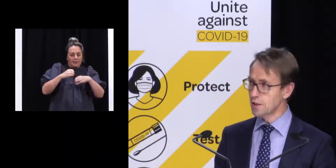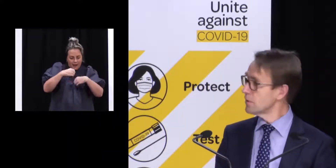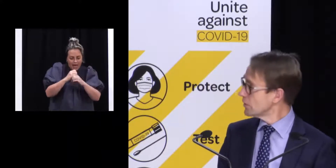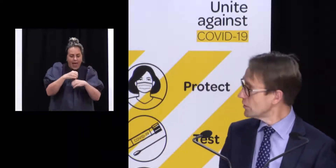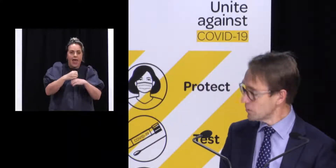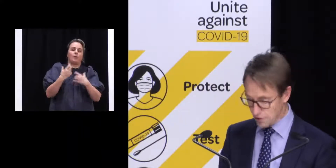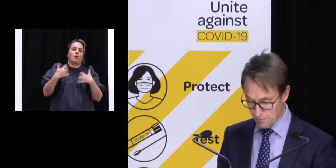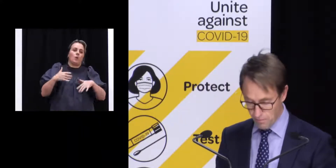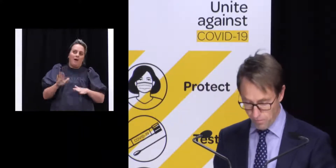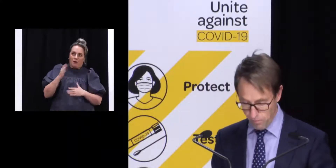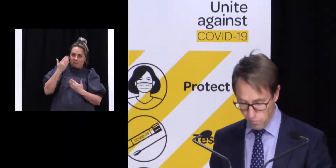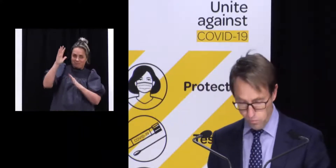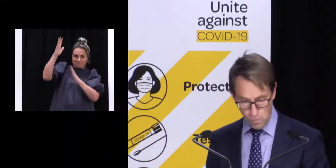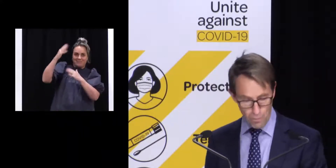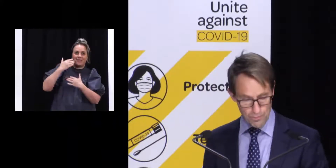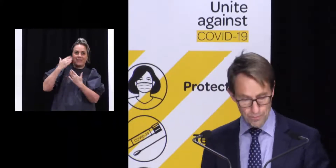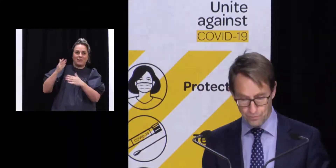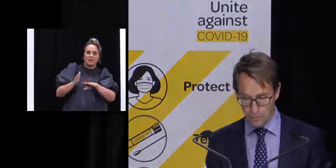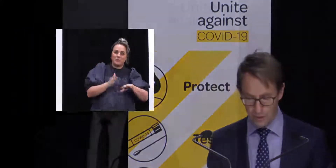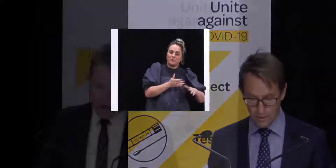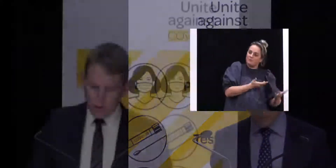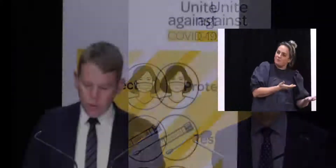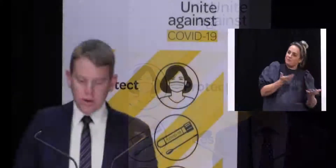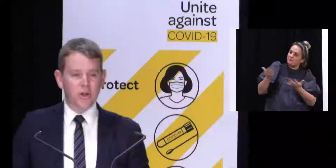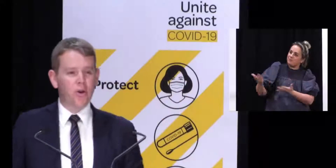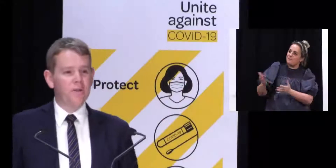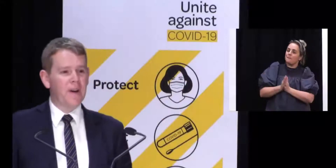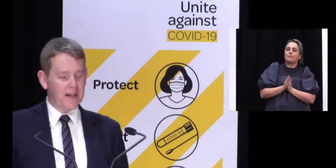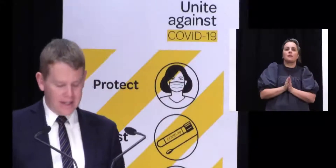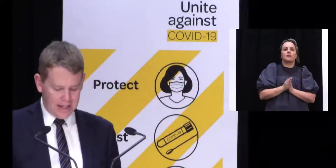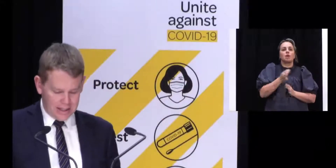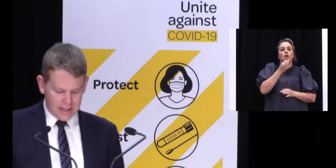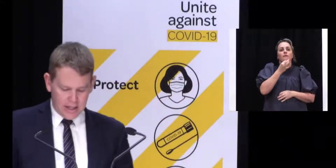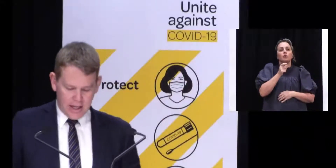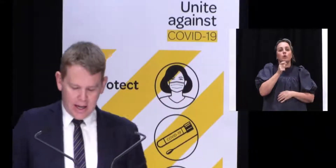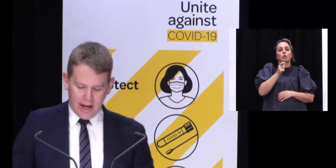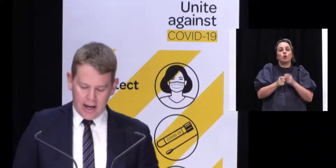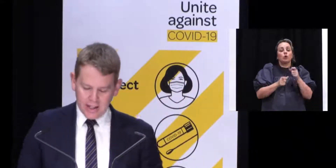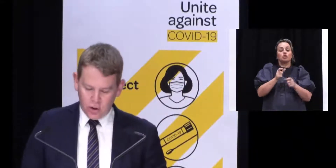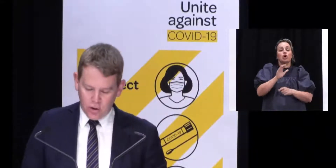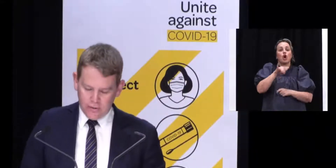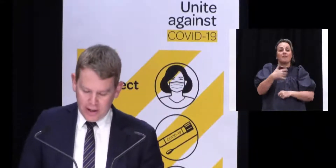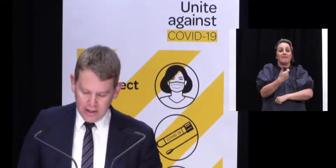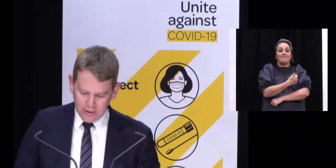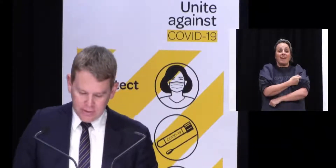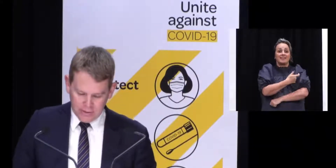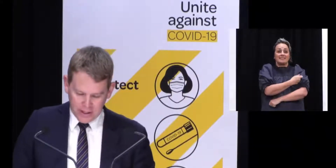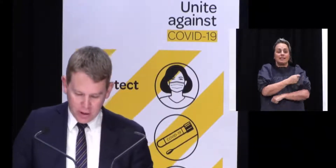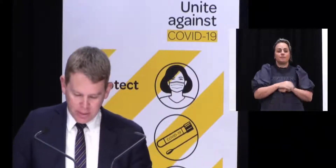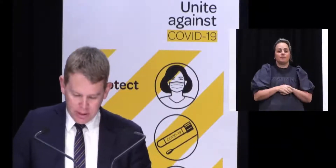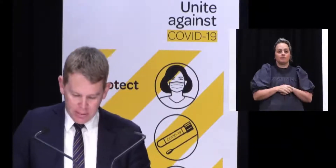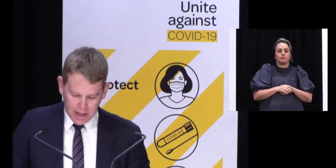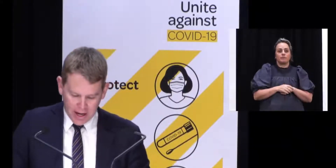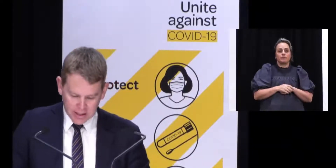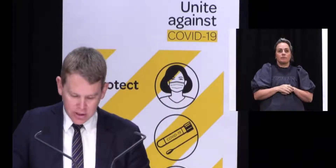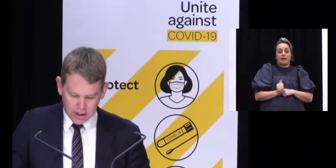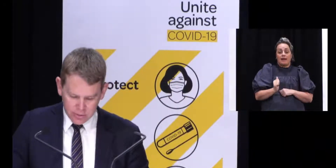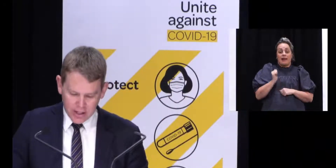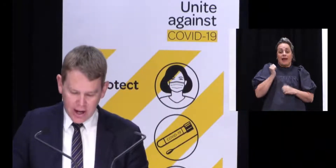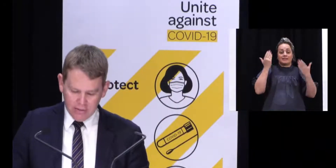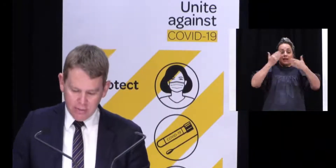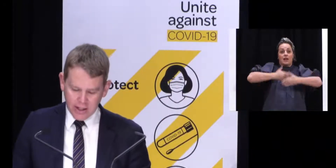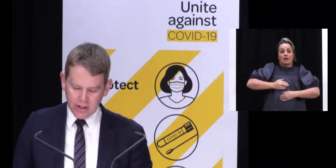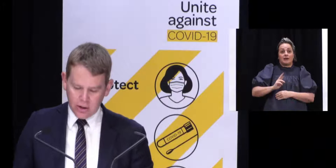to date. Thank you, Minister. Thank you, Dr. Bloomfield. A few words on vaccines. As of 11:59 p.m. last